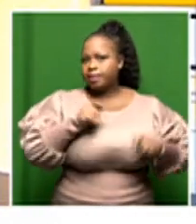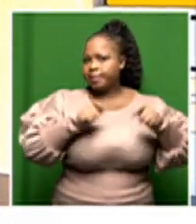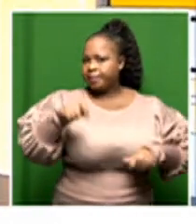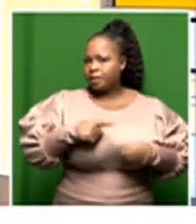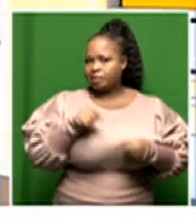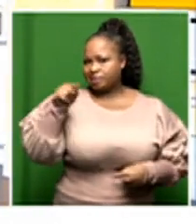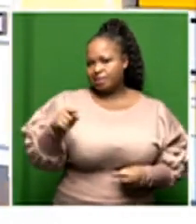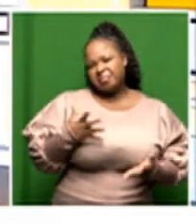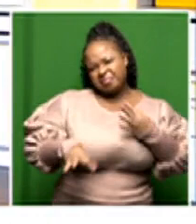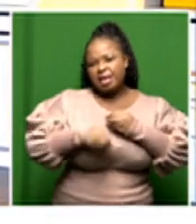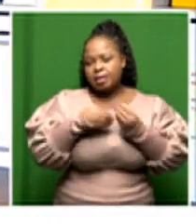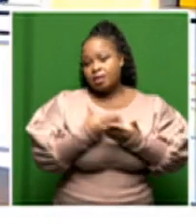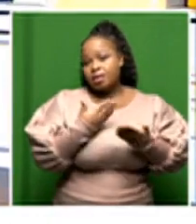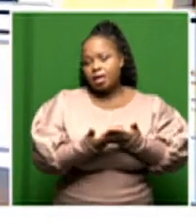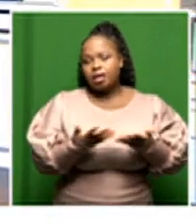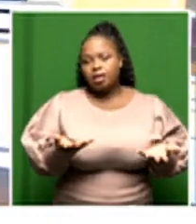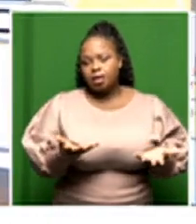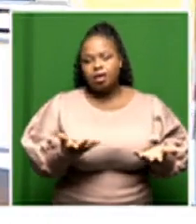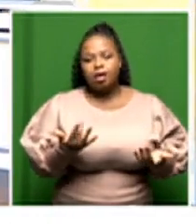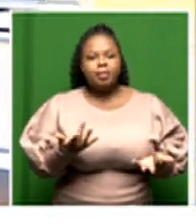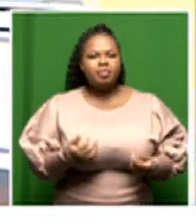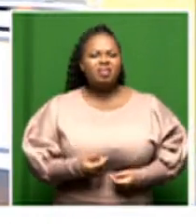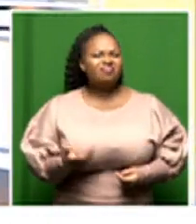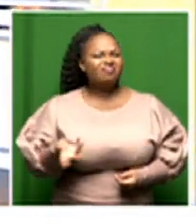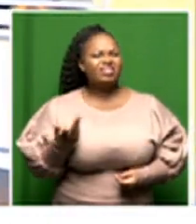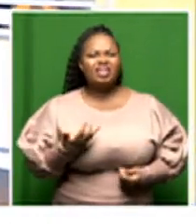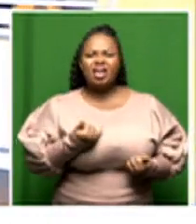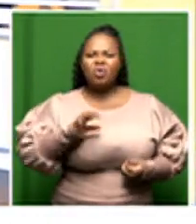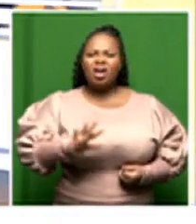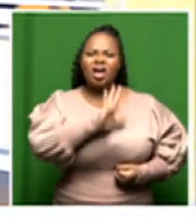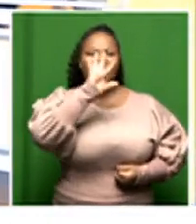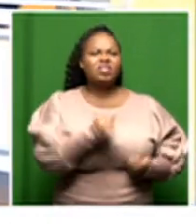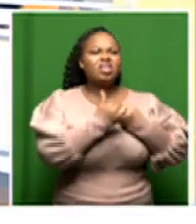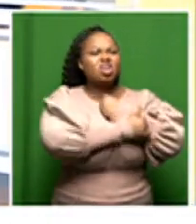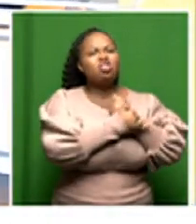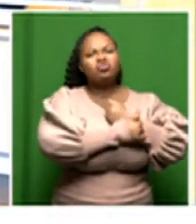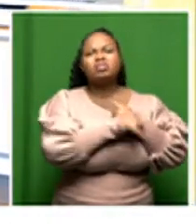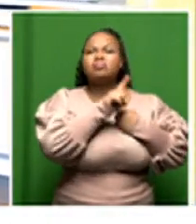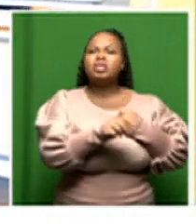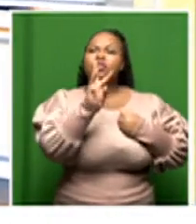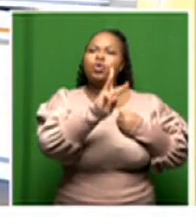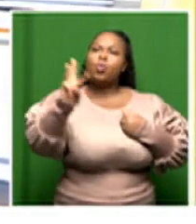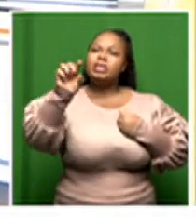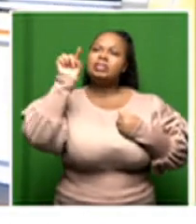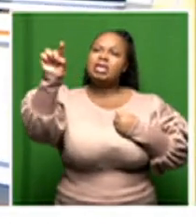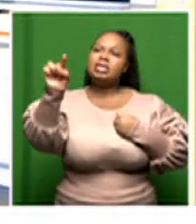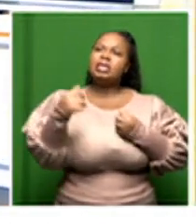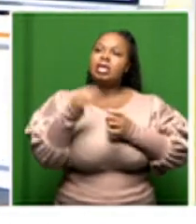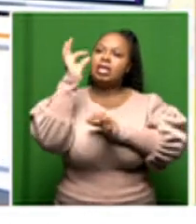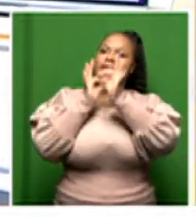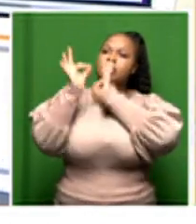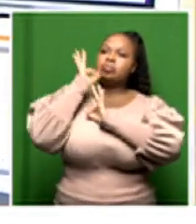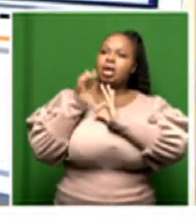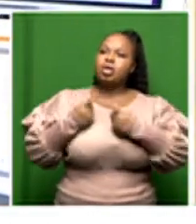speaking to, and perhaps you can add this within your answer, is, why is it that African nations need to go to the Western world to tell us how to spend